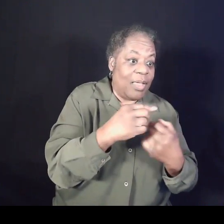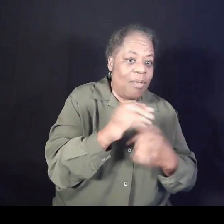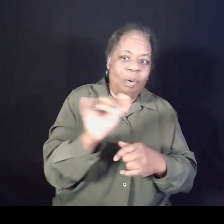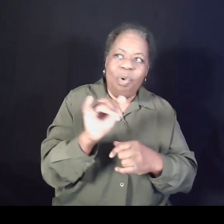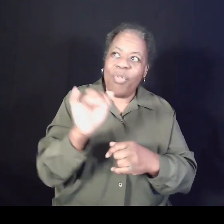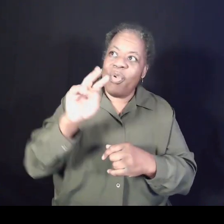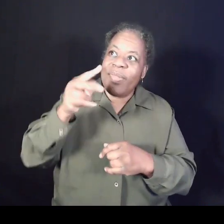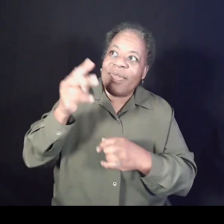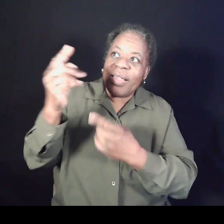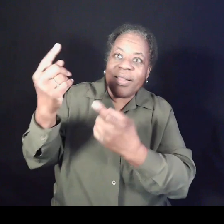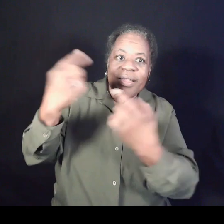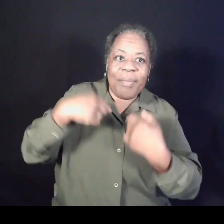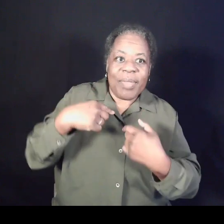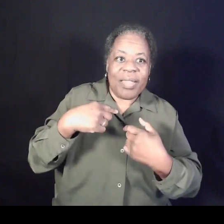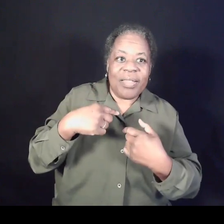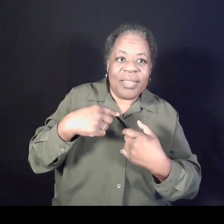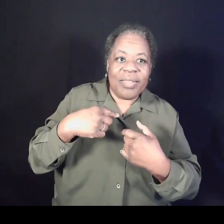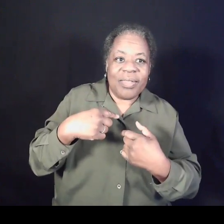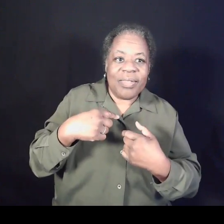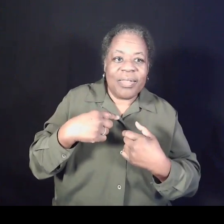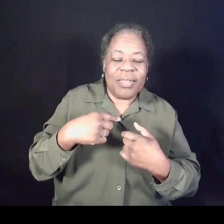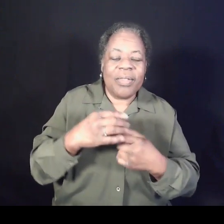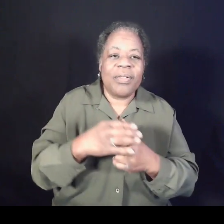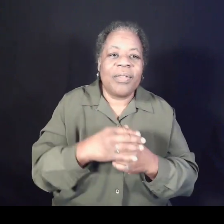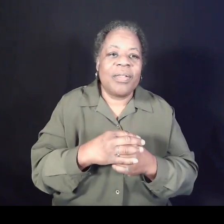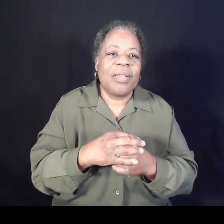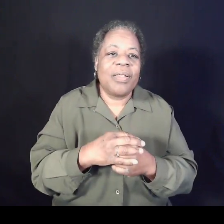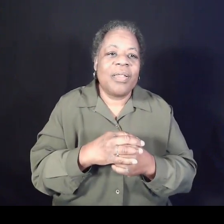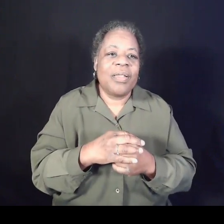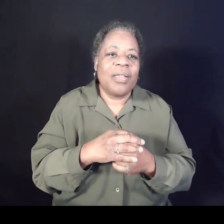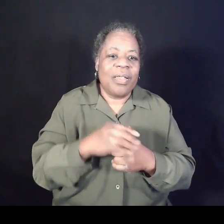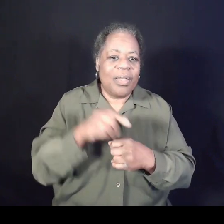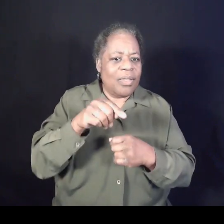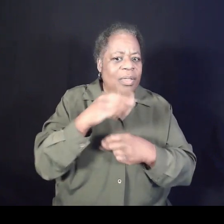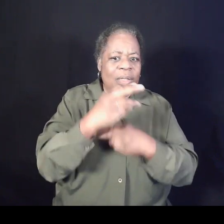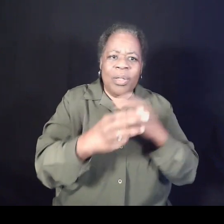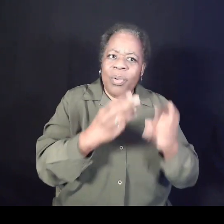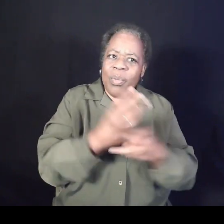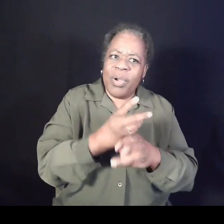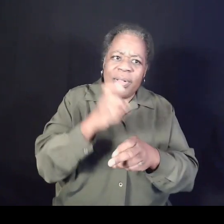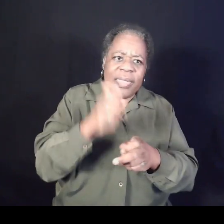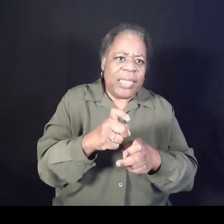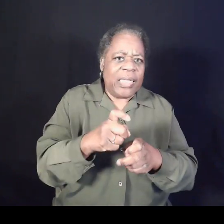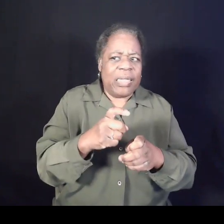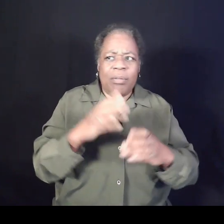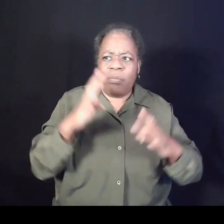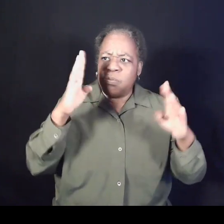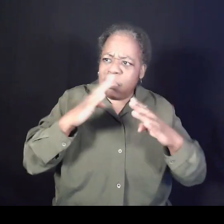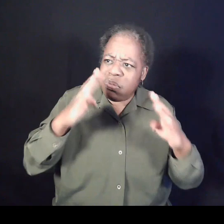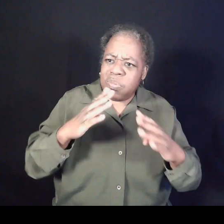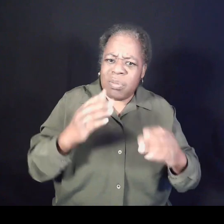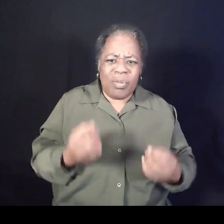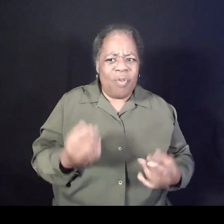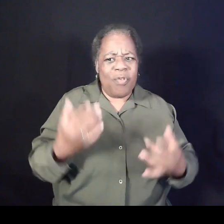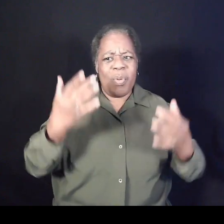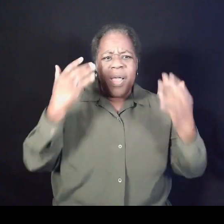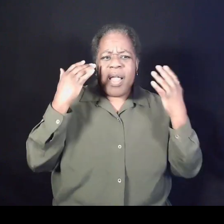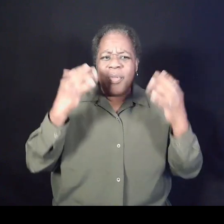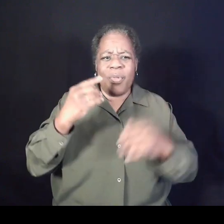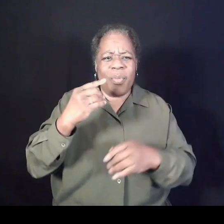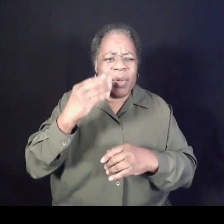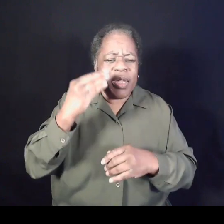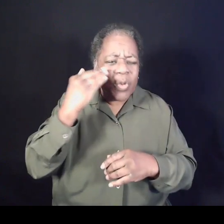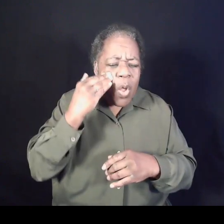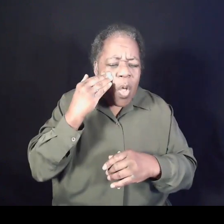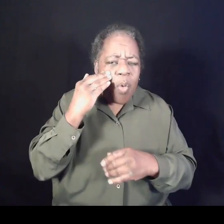So as troubling and overwhelming as the world's needs can be, we know that a day is